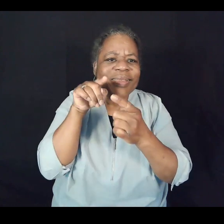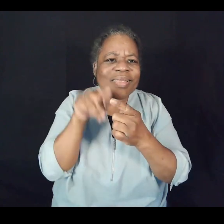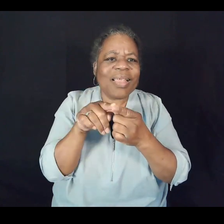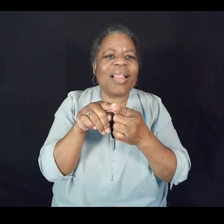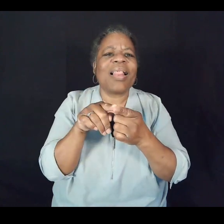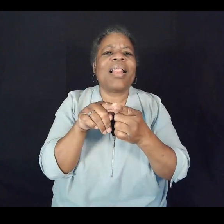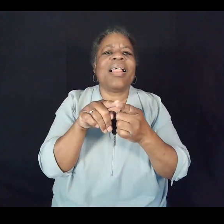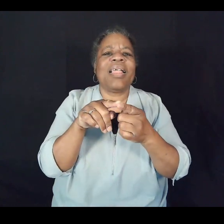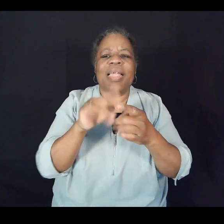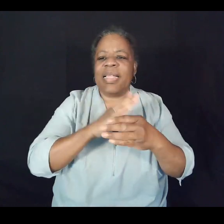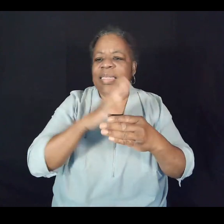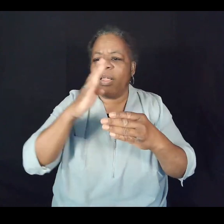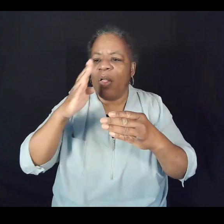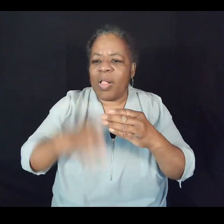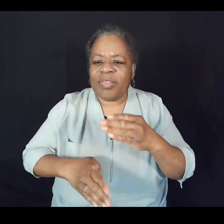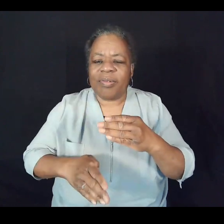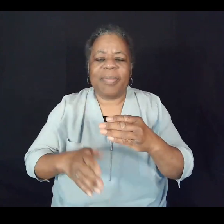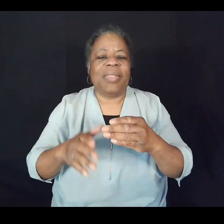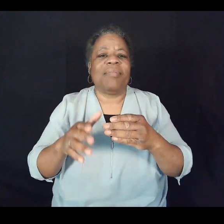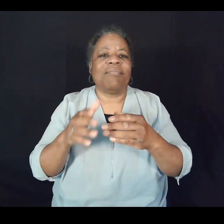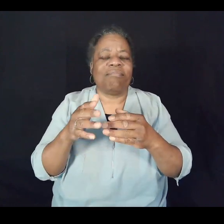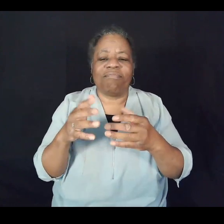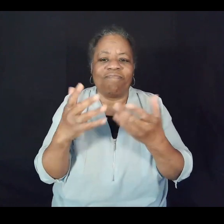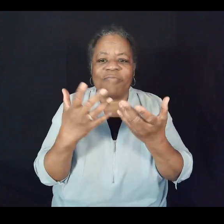his ultimate completion.